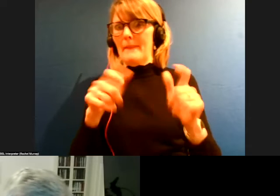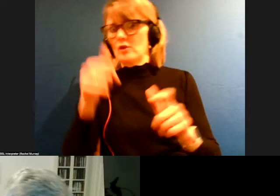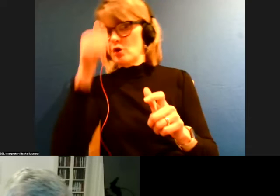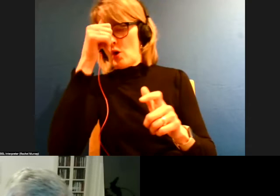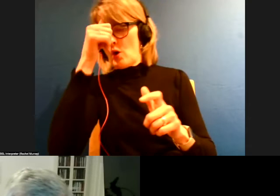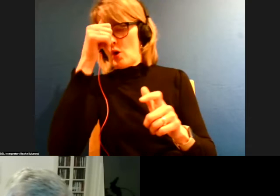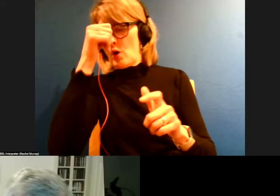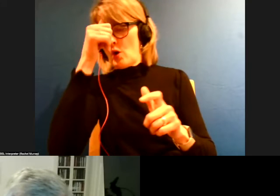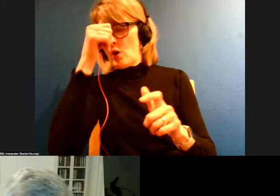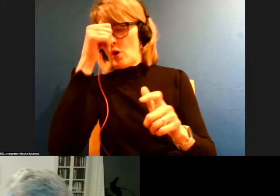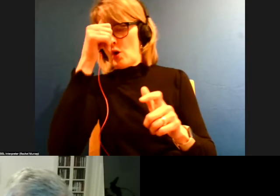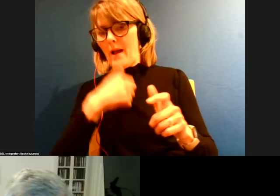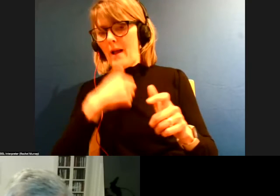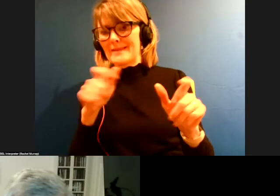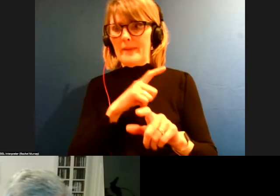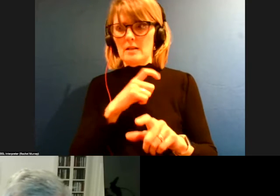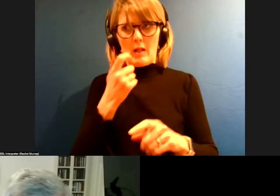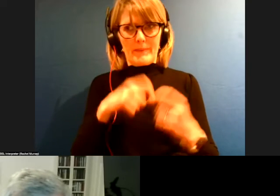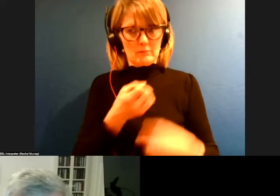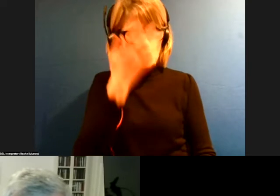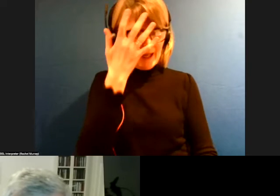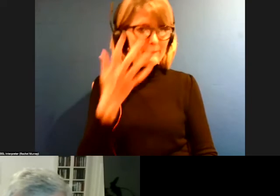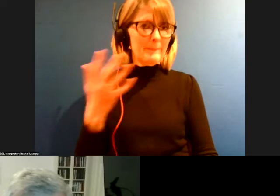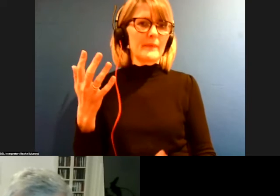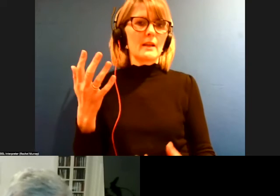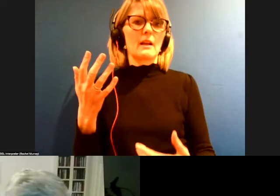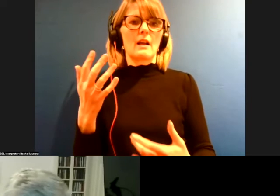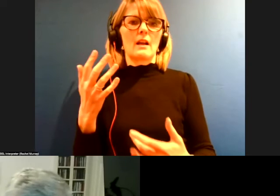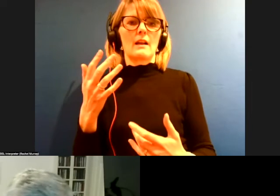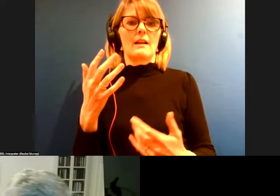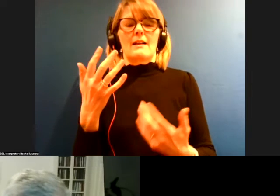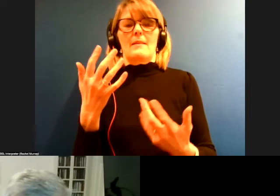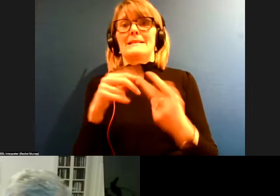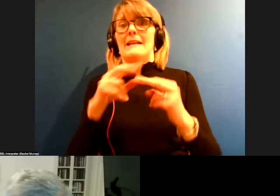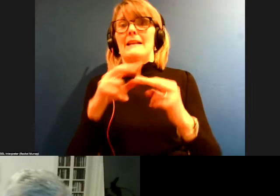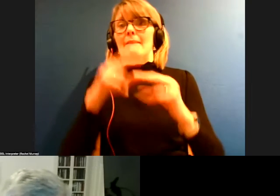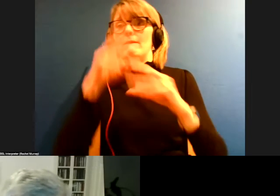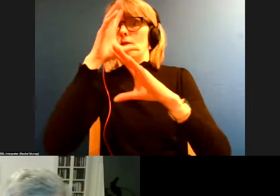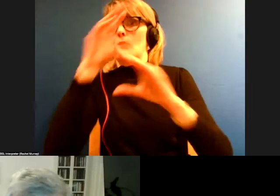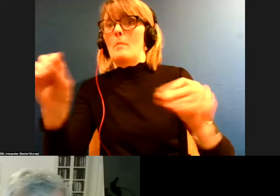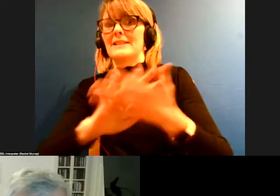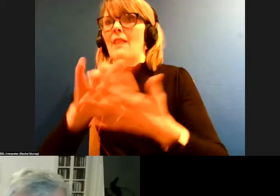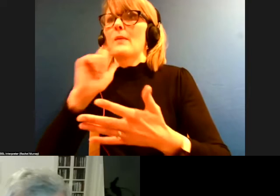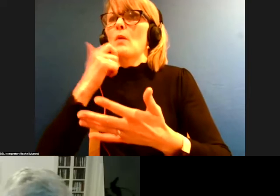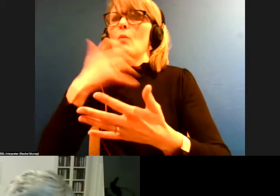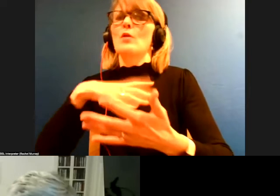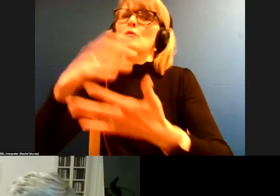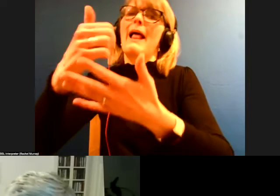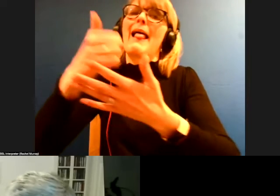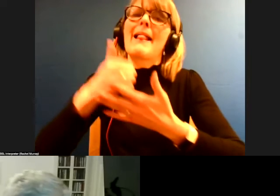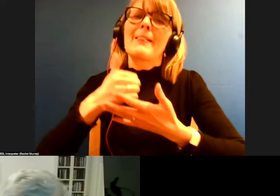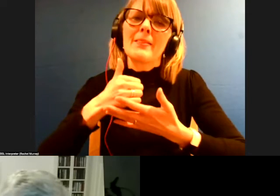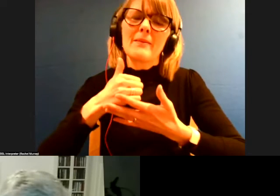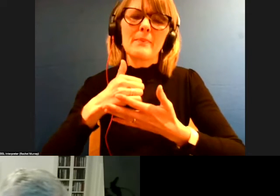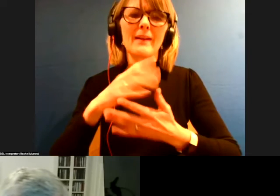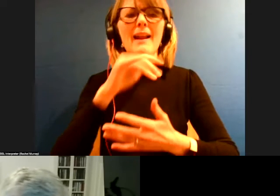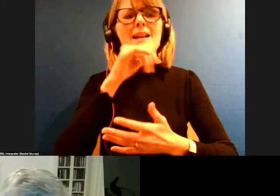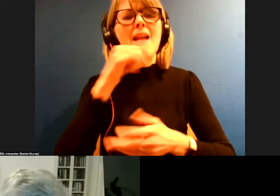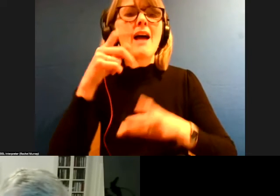anyone else in power that you're dyslexic, they will want to help you. They will do so in the nicest ways, but they